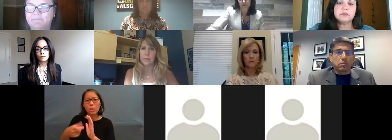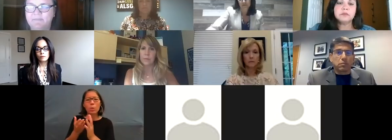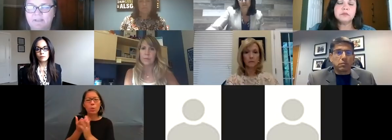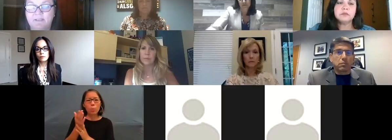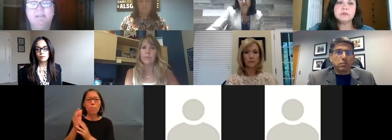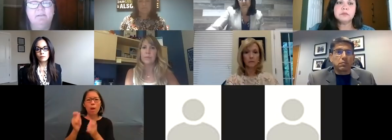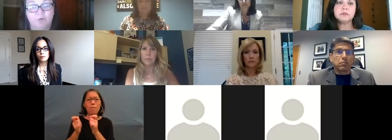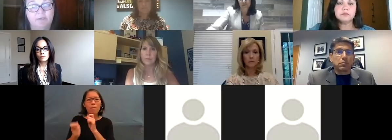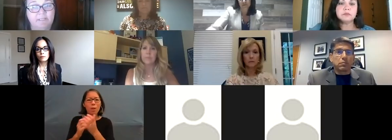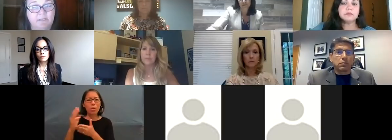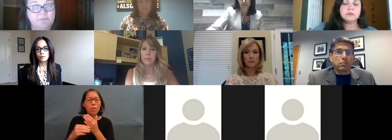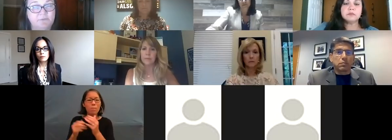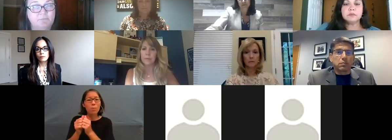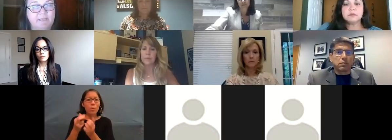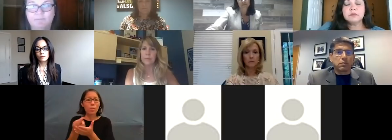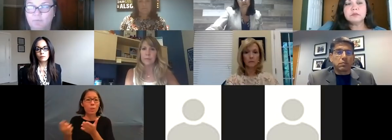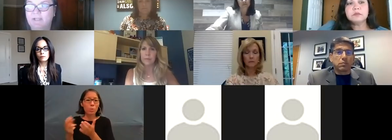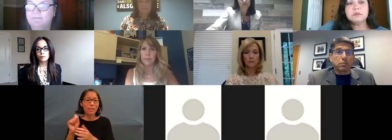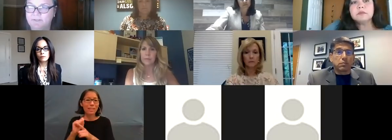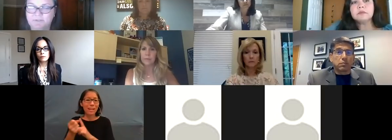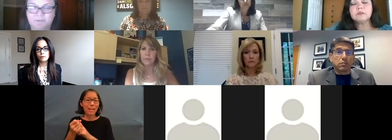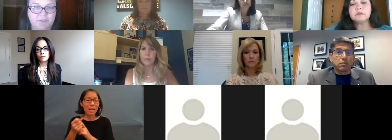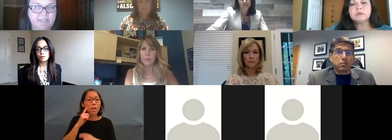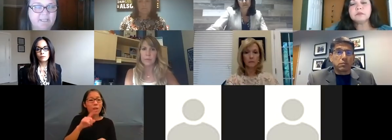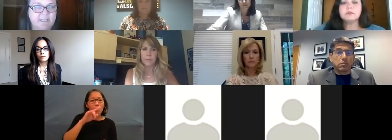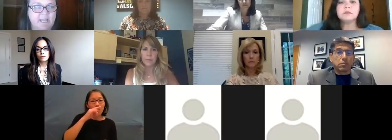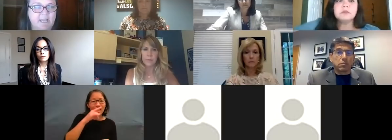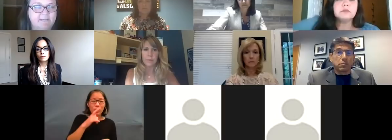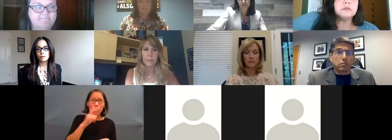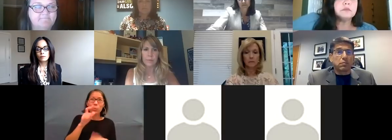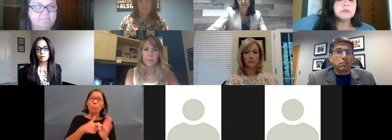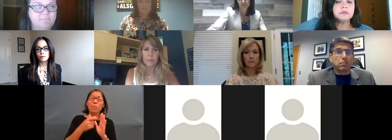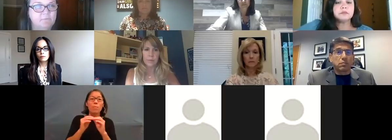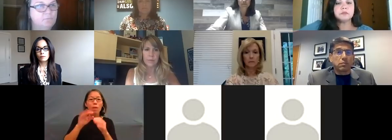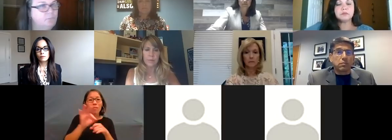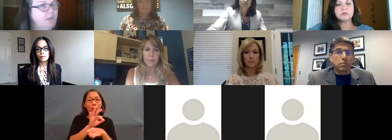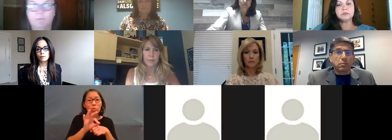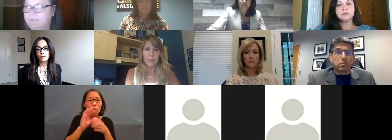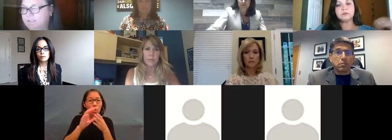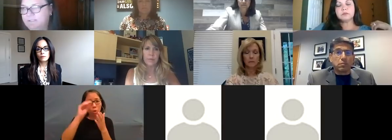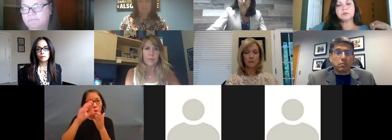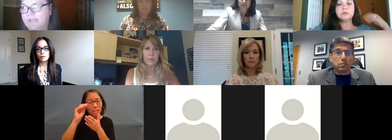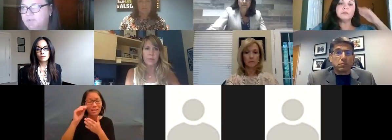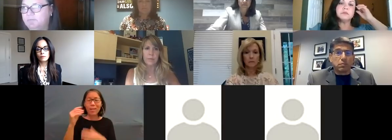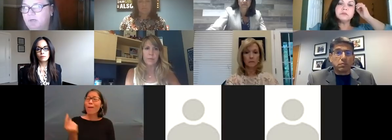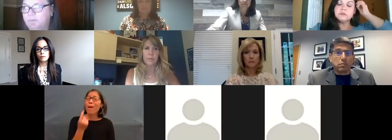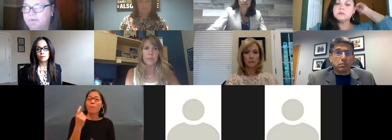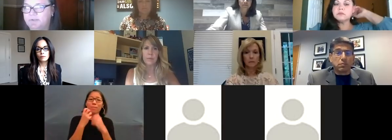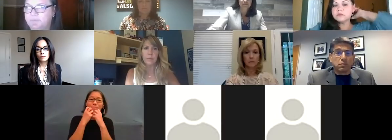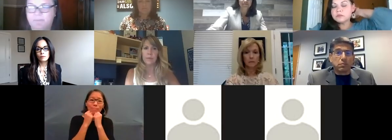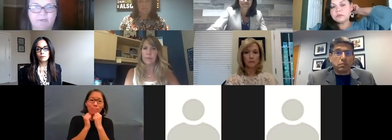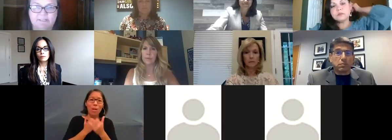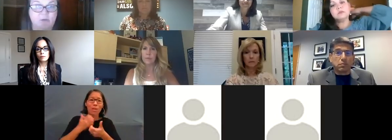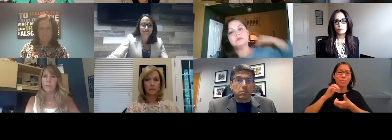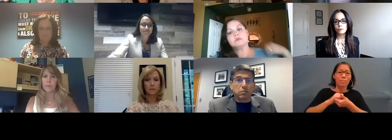setting. For our kiddos who may need more like functional learning, we always value our partnership